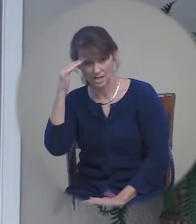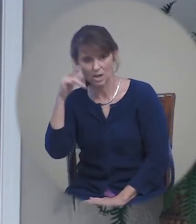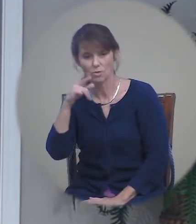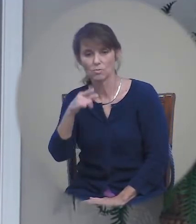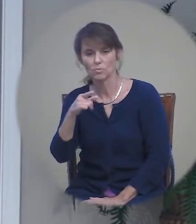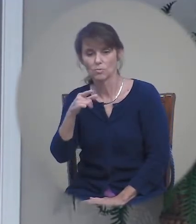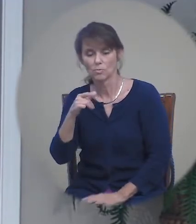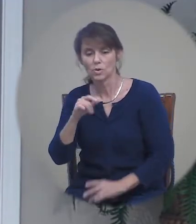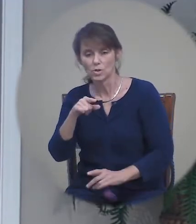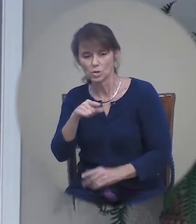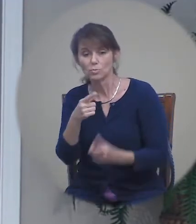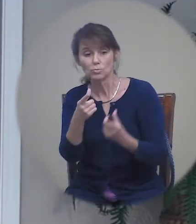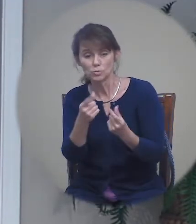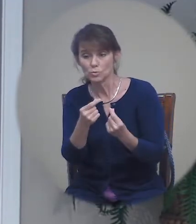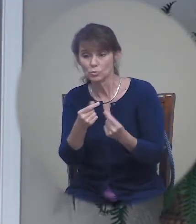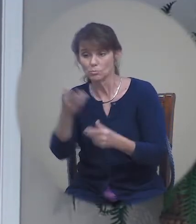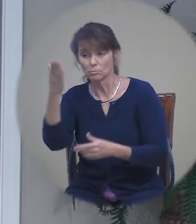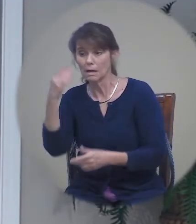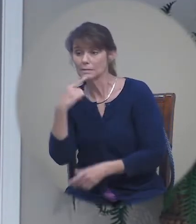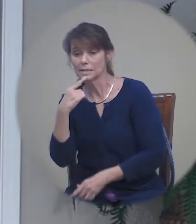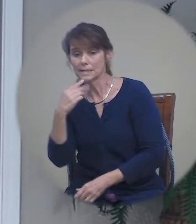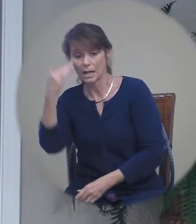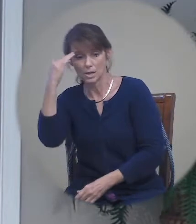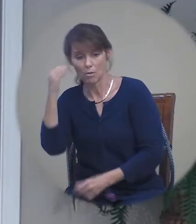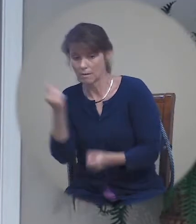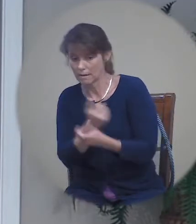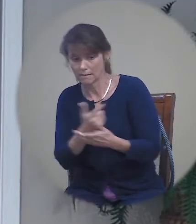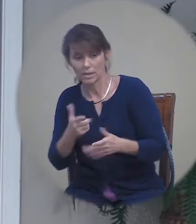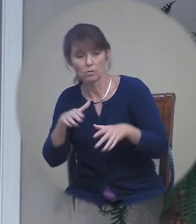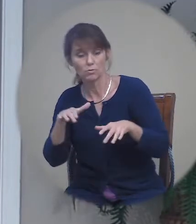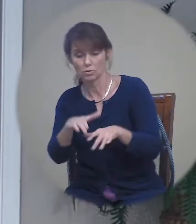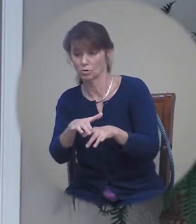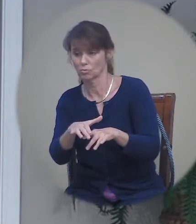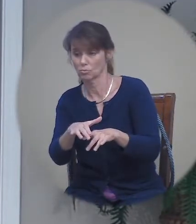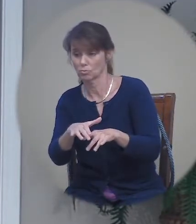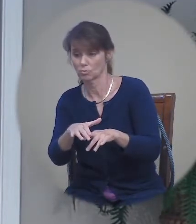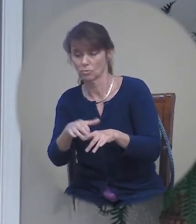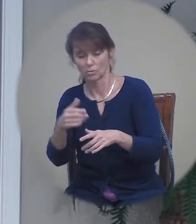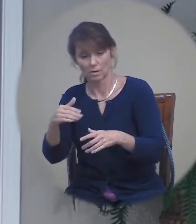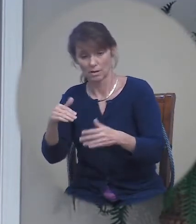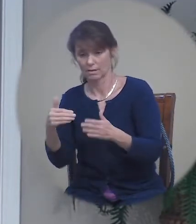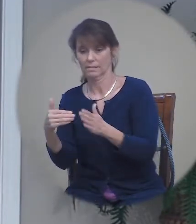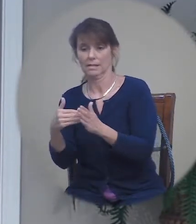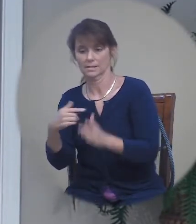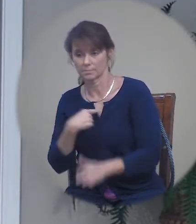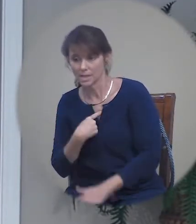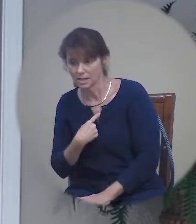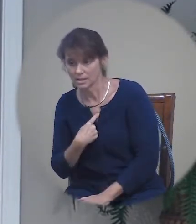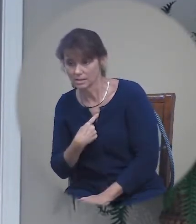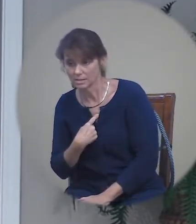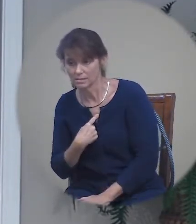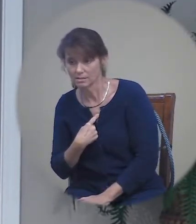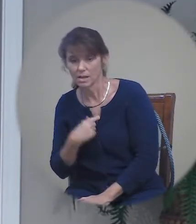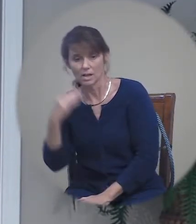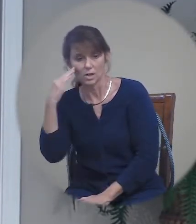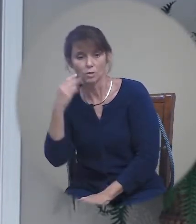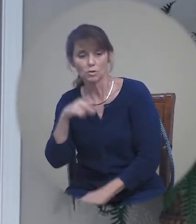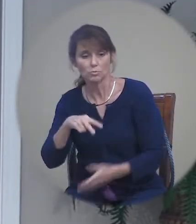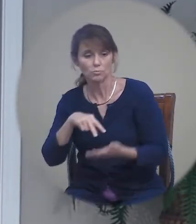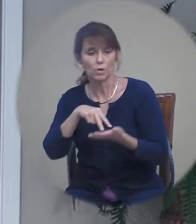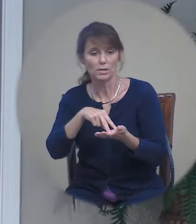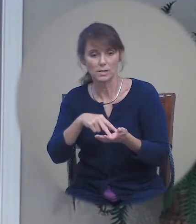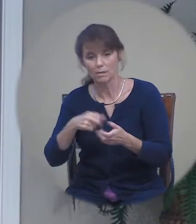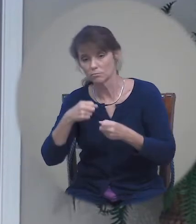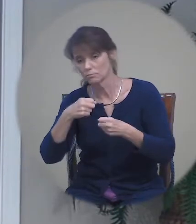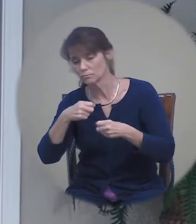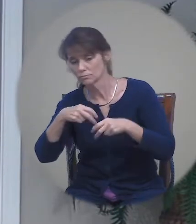and you're going out, and you're coming in, and you're raging against me. Because of your raging against me, and because of your arrogance,